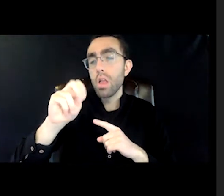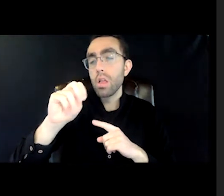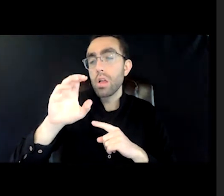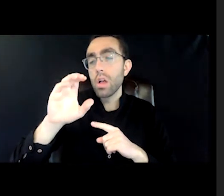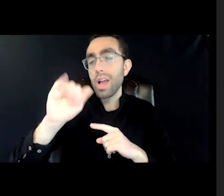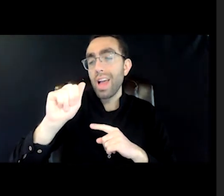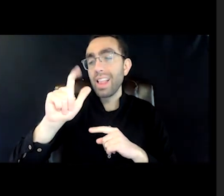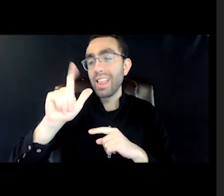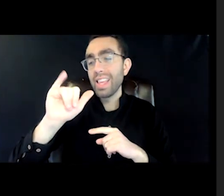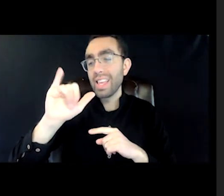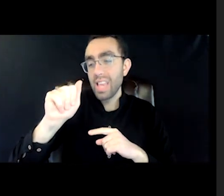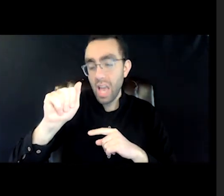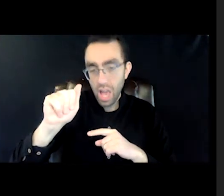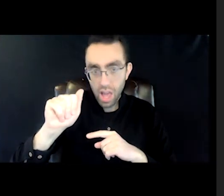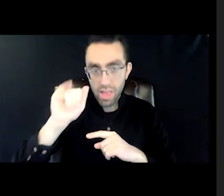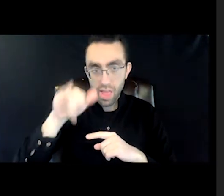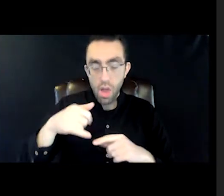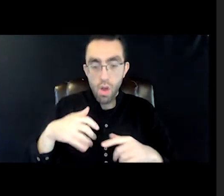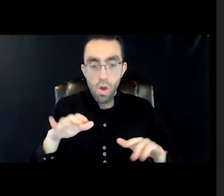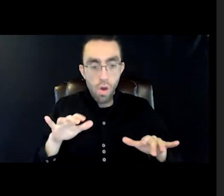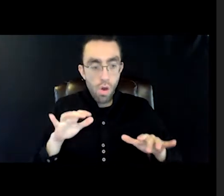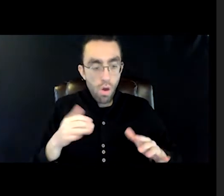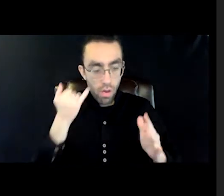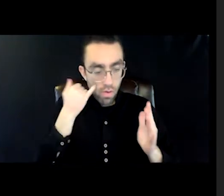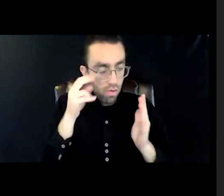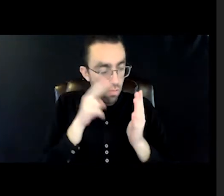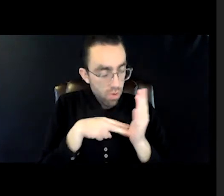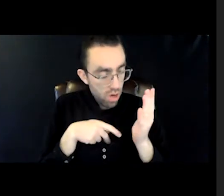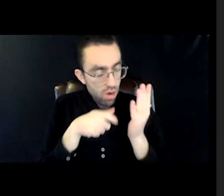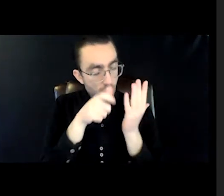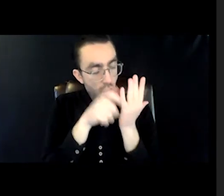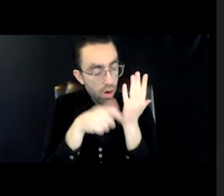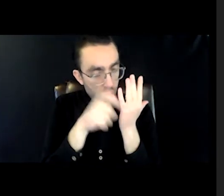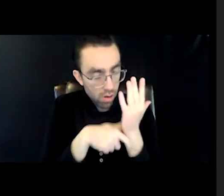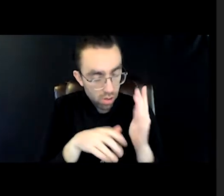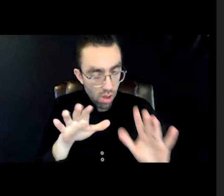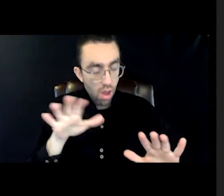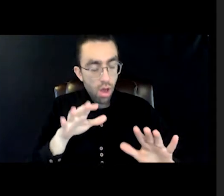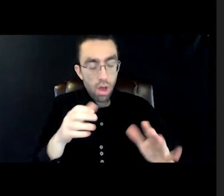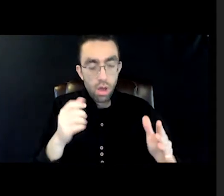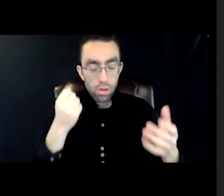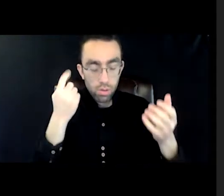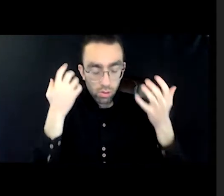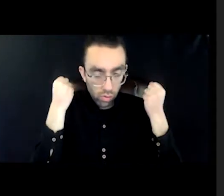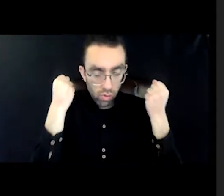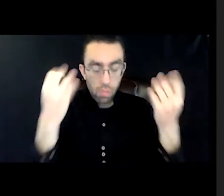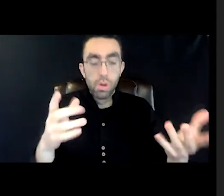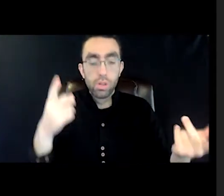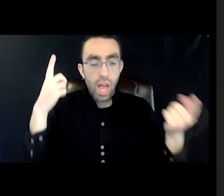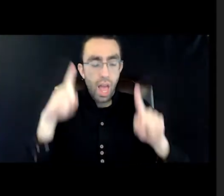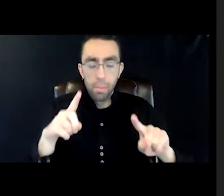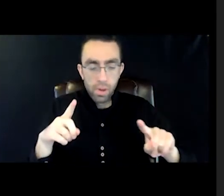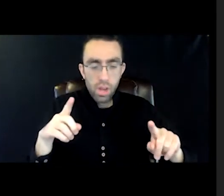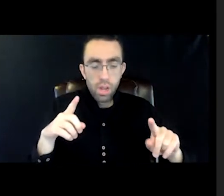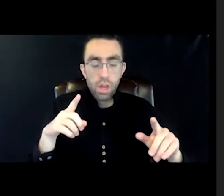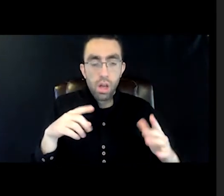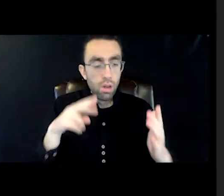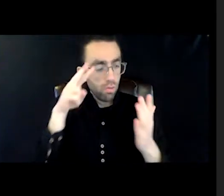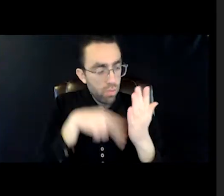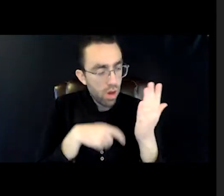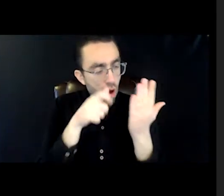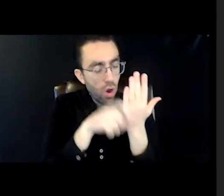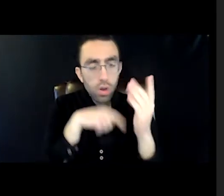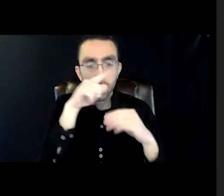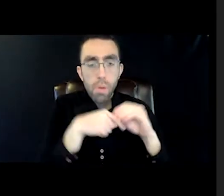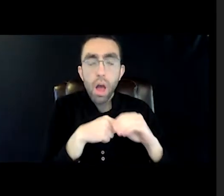get. It's an anxiety and a fear response that we get when we read about the immensity of the climate crisis, right? So when you read articles that are